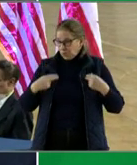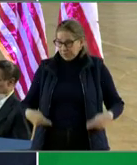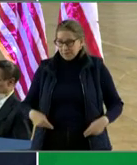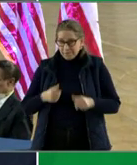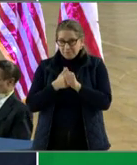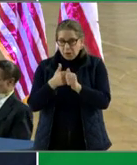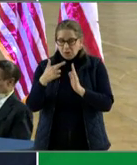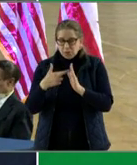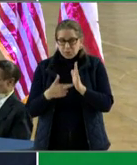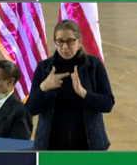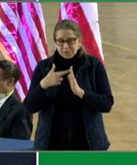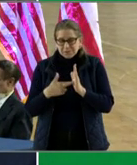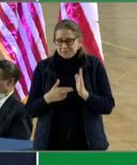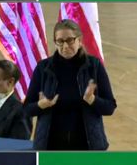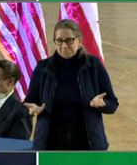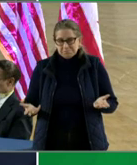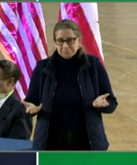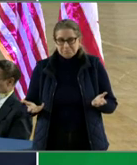model, we